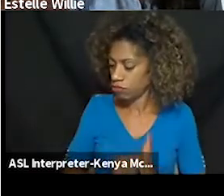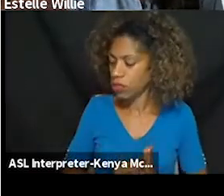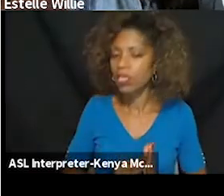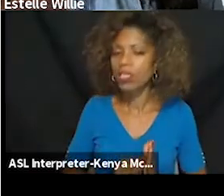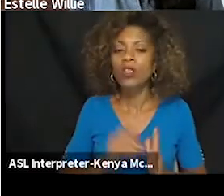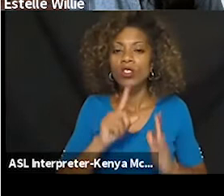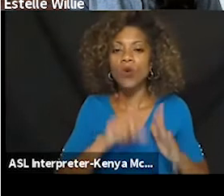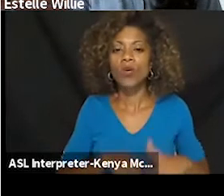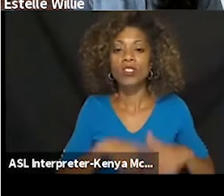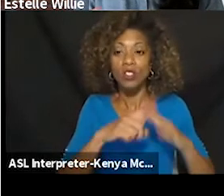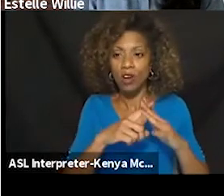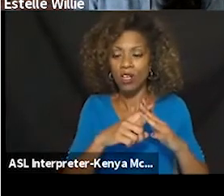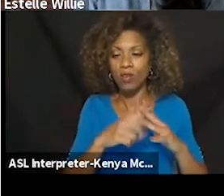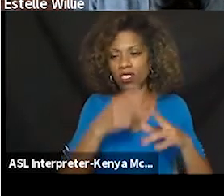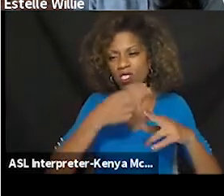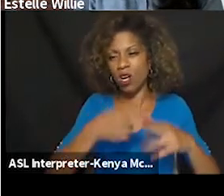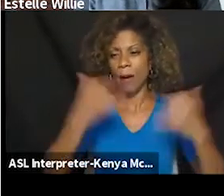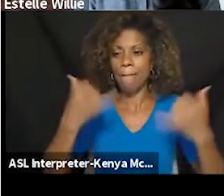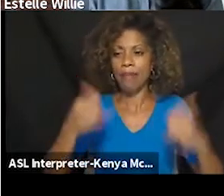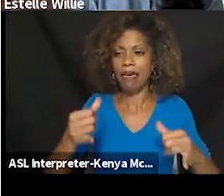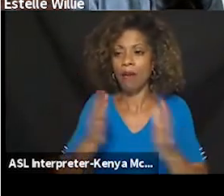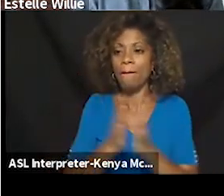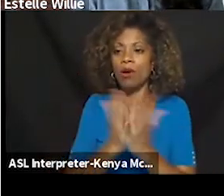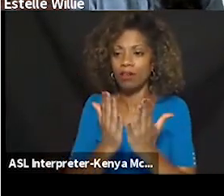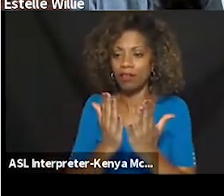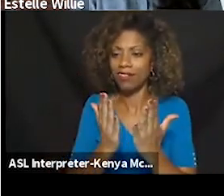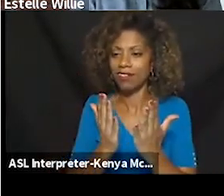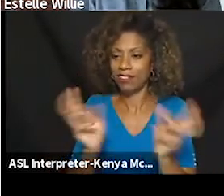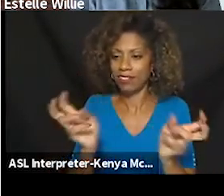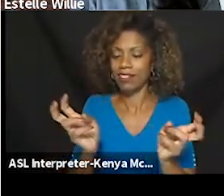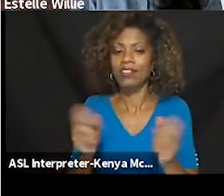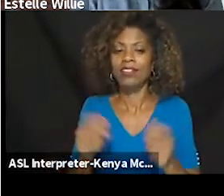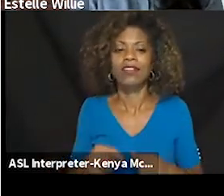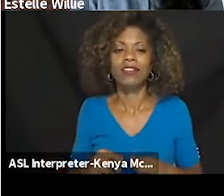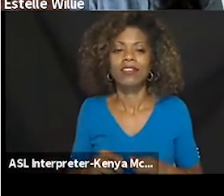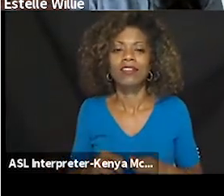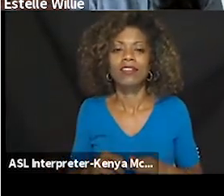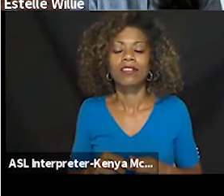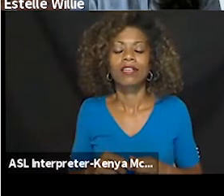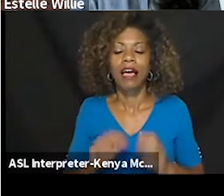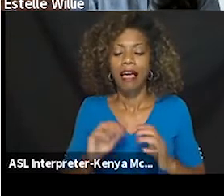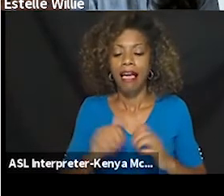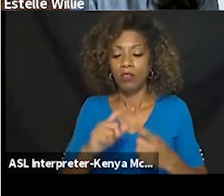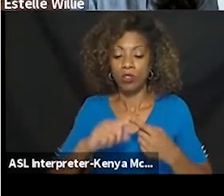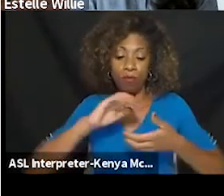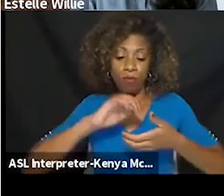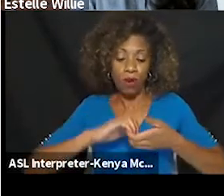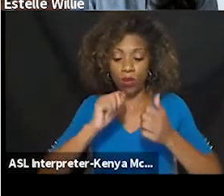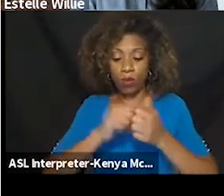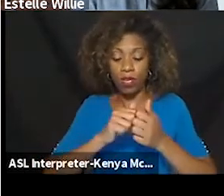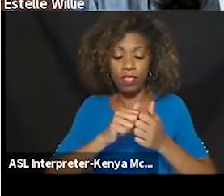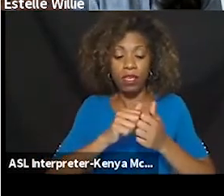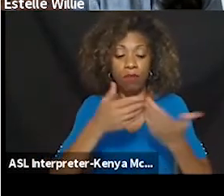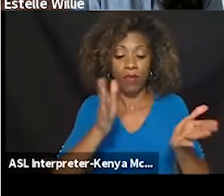on how to implement testing and really how to partner with academic institutions, public health schools who are very eager to help